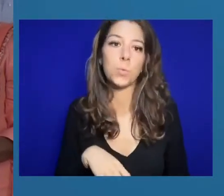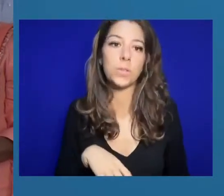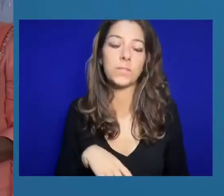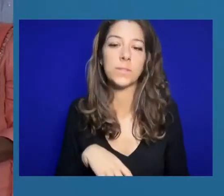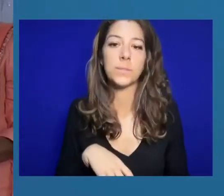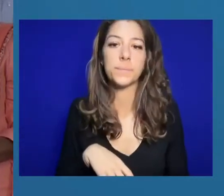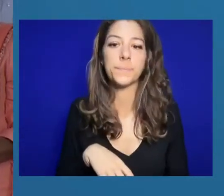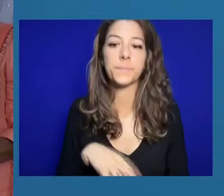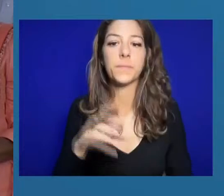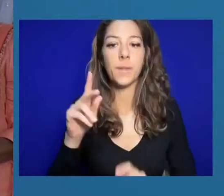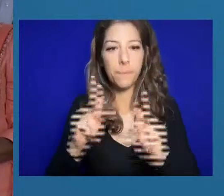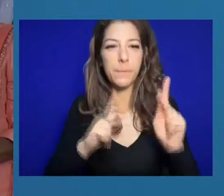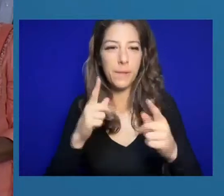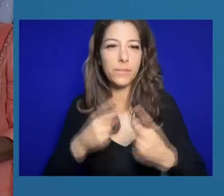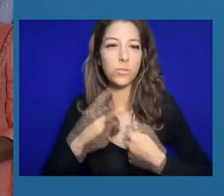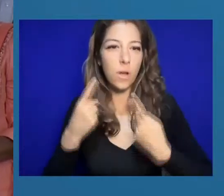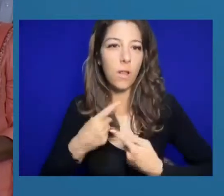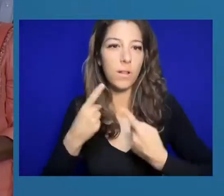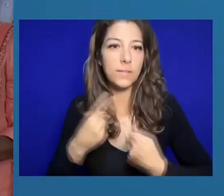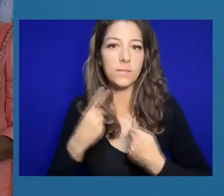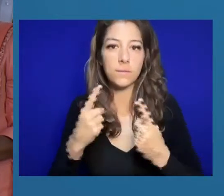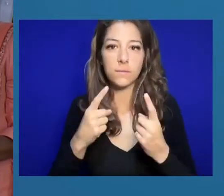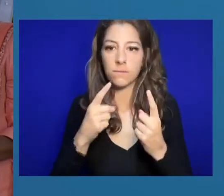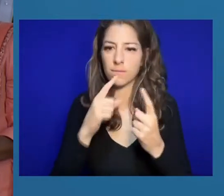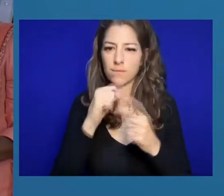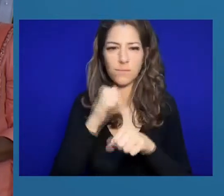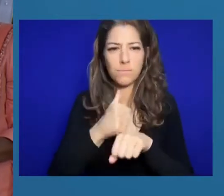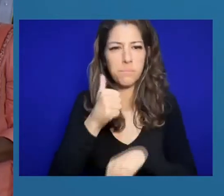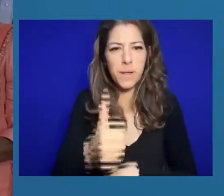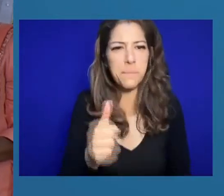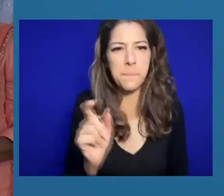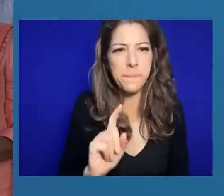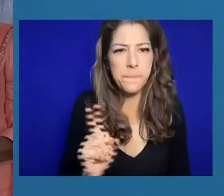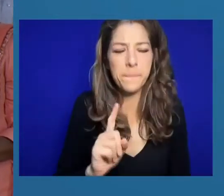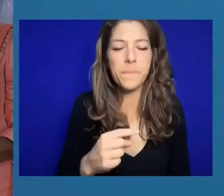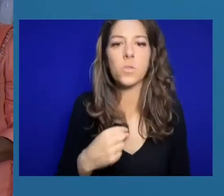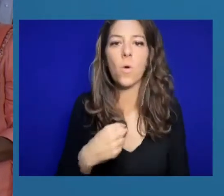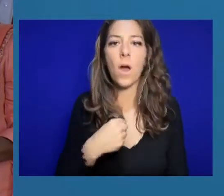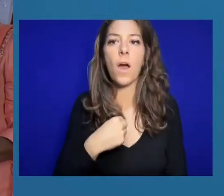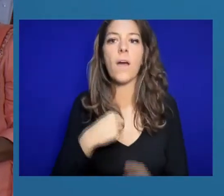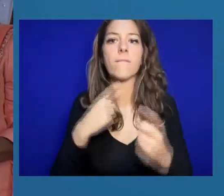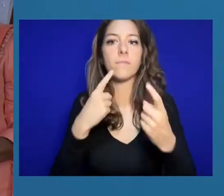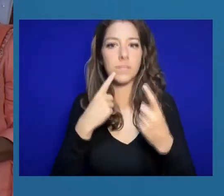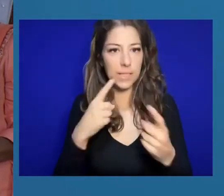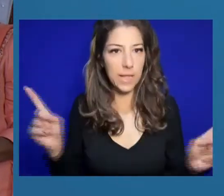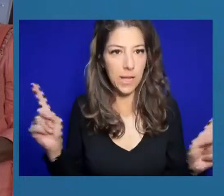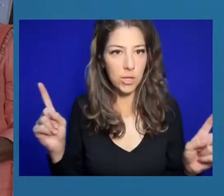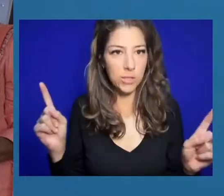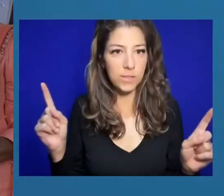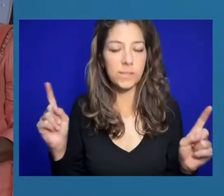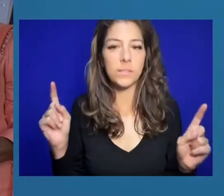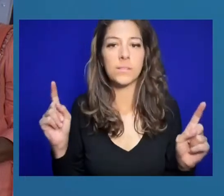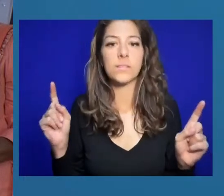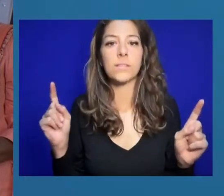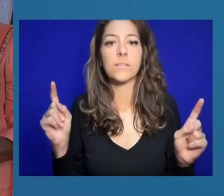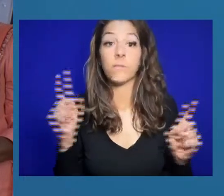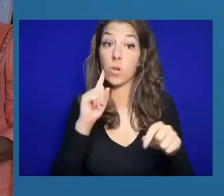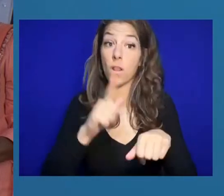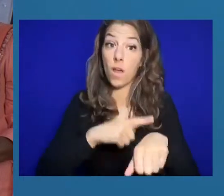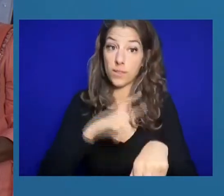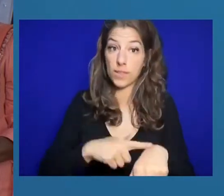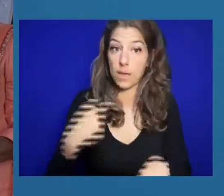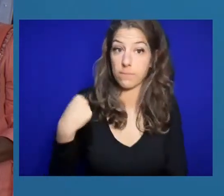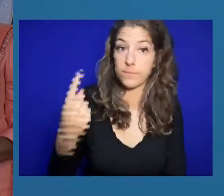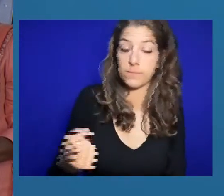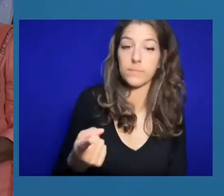People have struggled, no fault of their own. So I have declared for a long time that